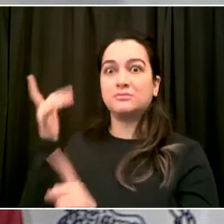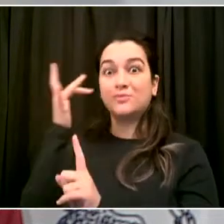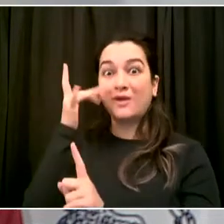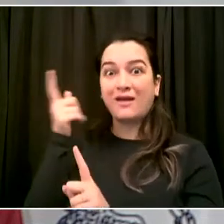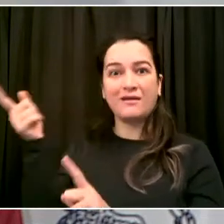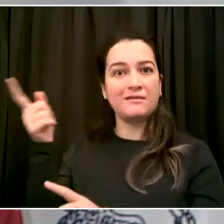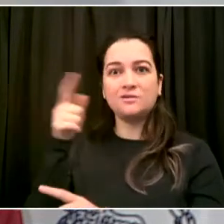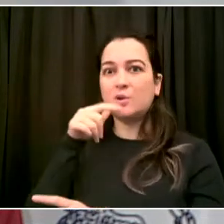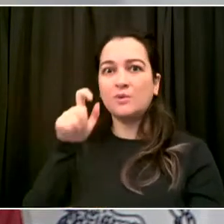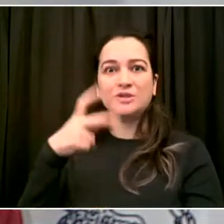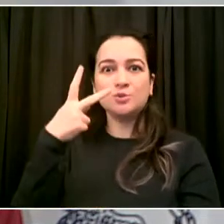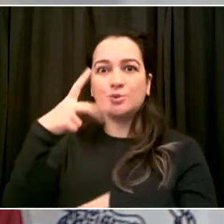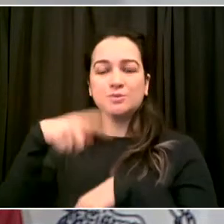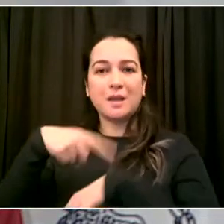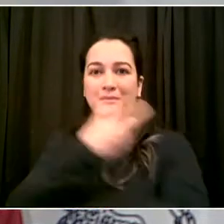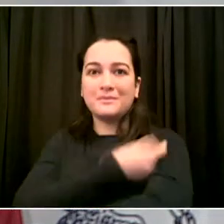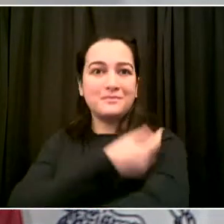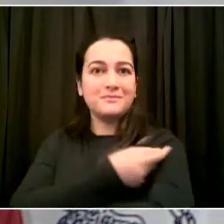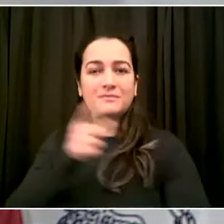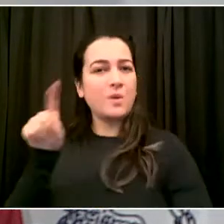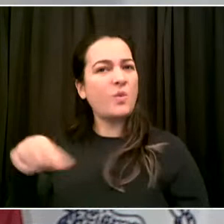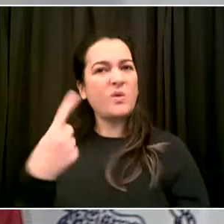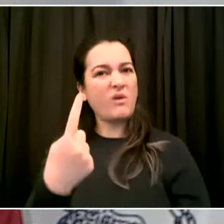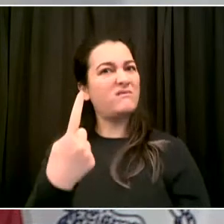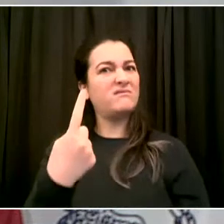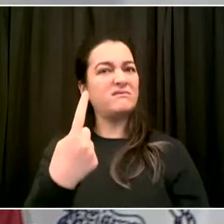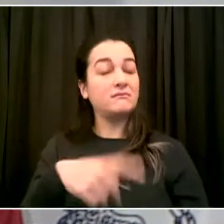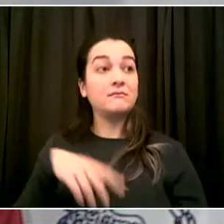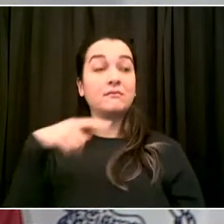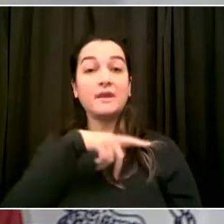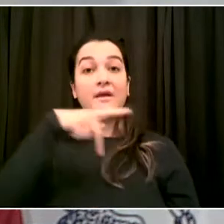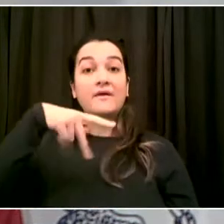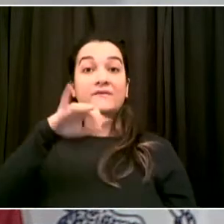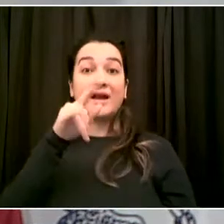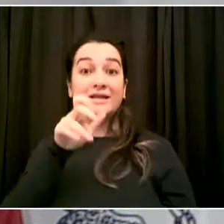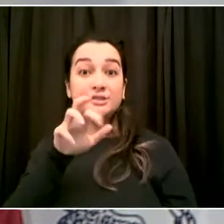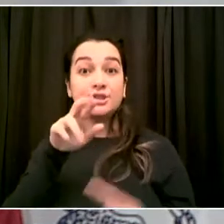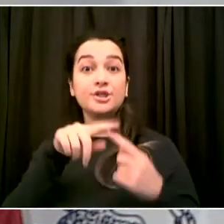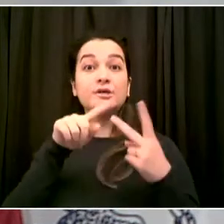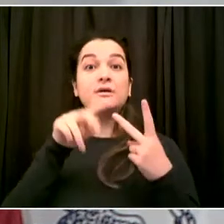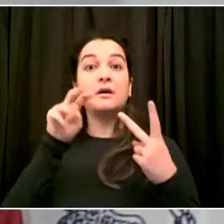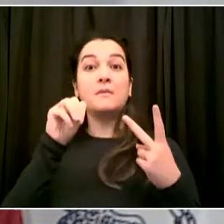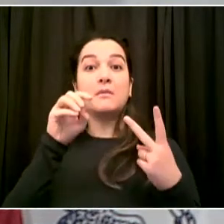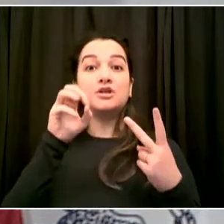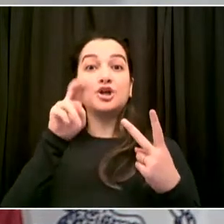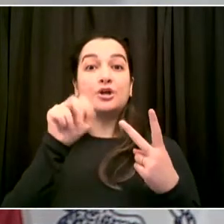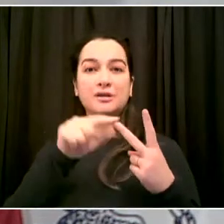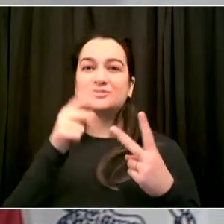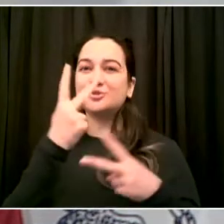waiting to hear that report, but I'm very hopeful about this new development. Dr. Varma.